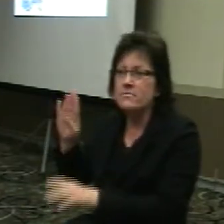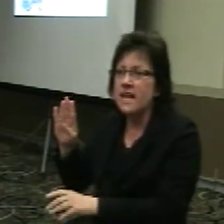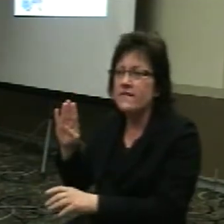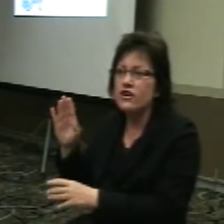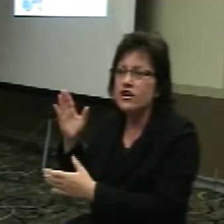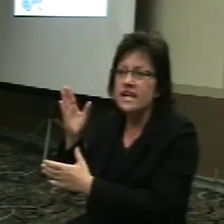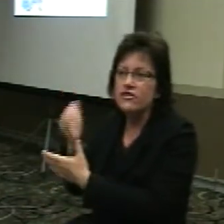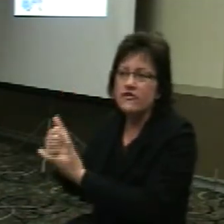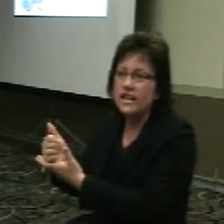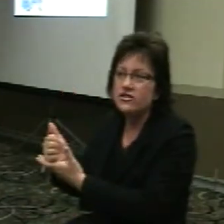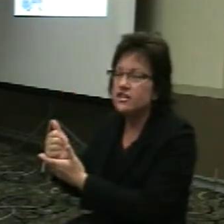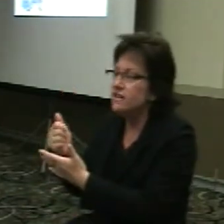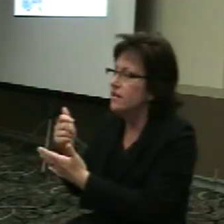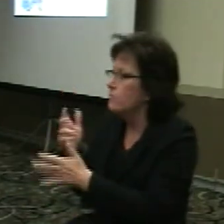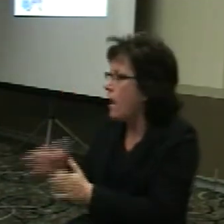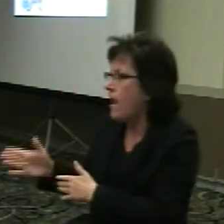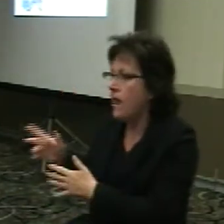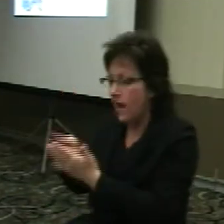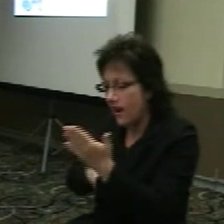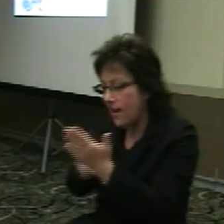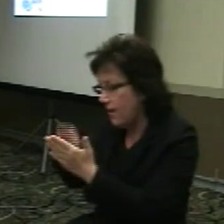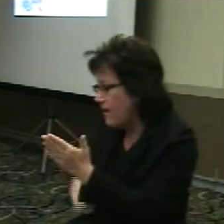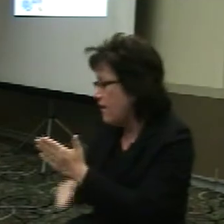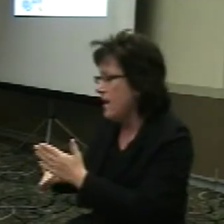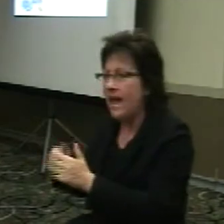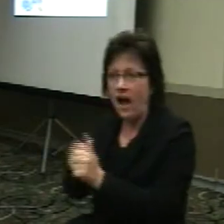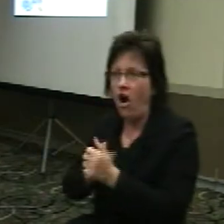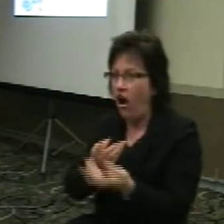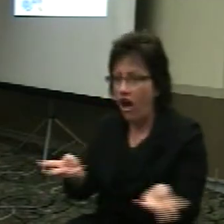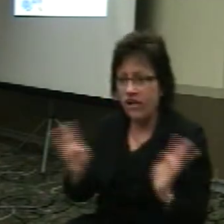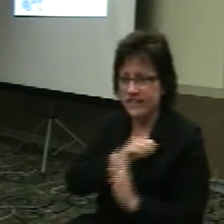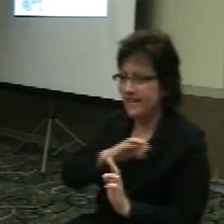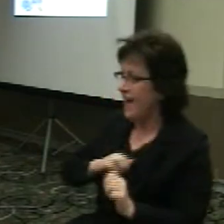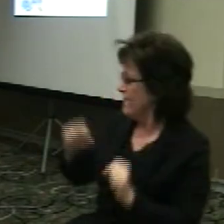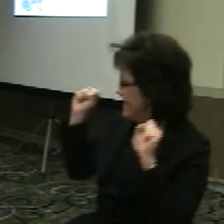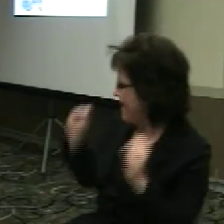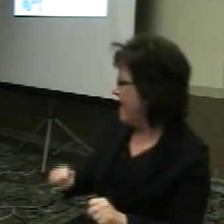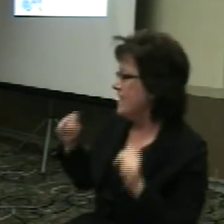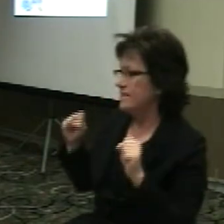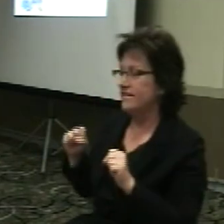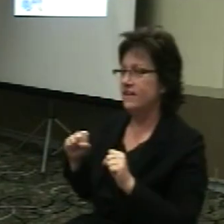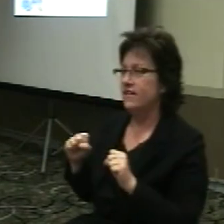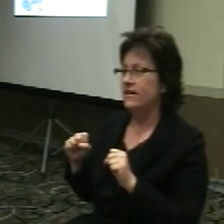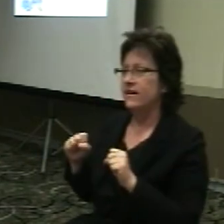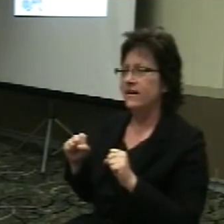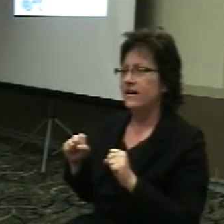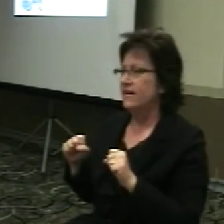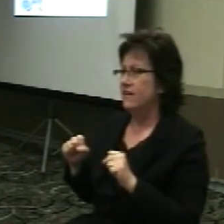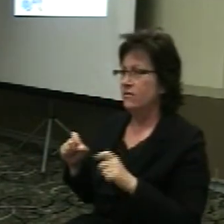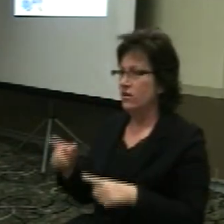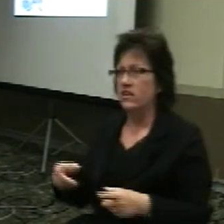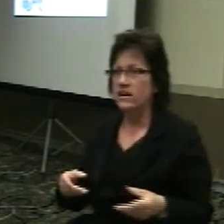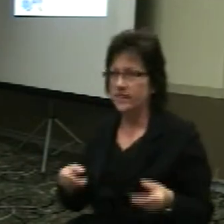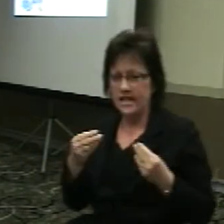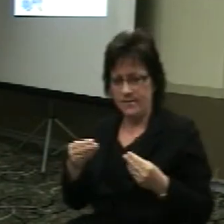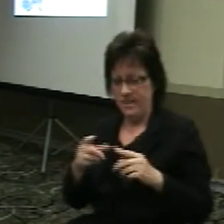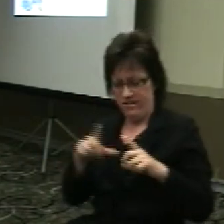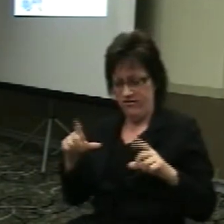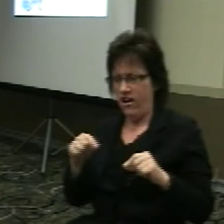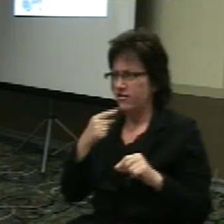talked all the staff about how to do this, and every staff member says, oh, absolutely. If he hands me this stupid card that says